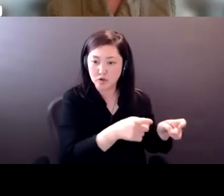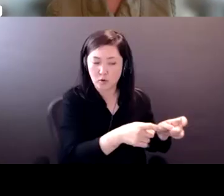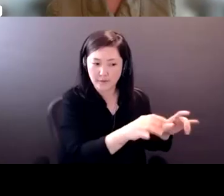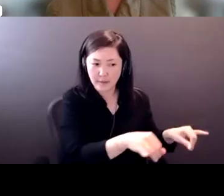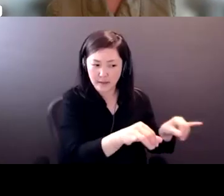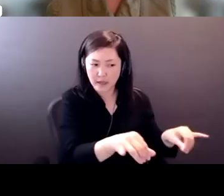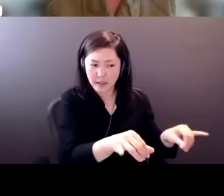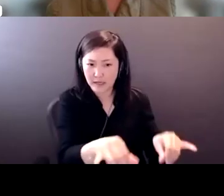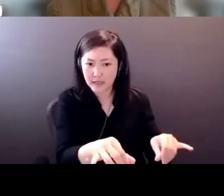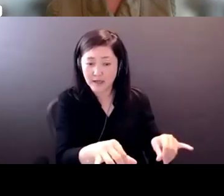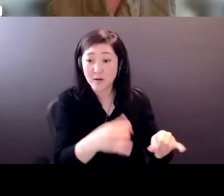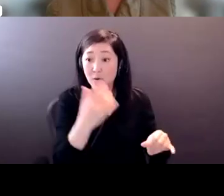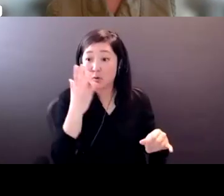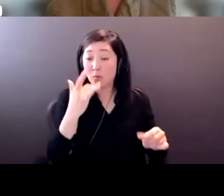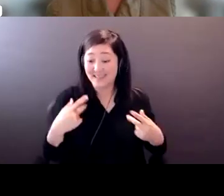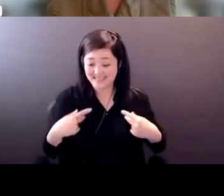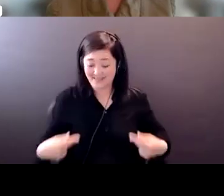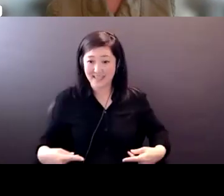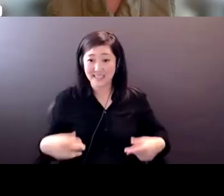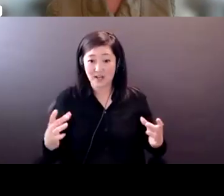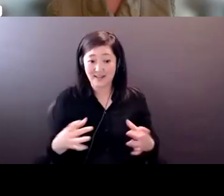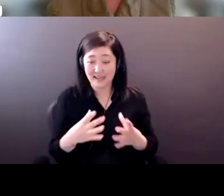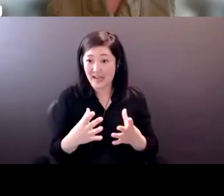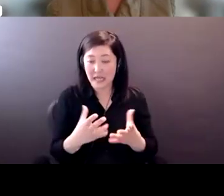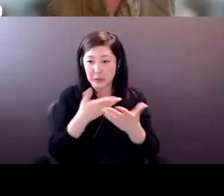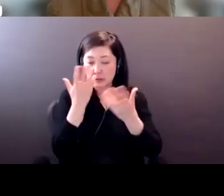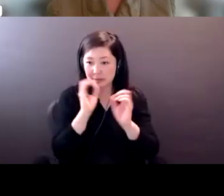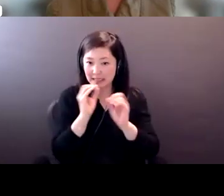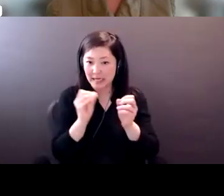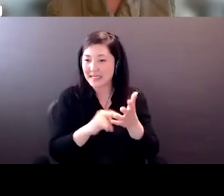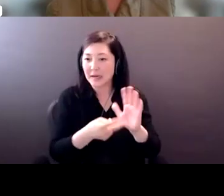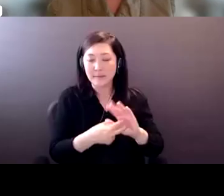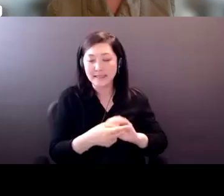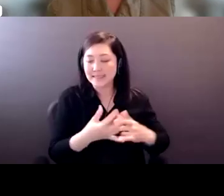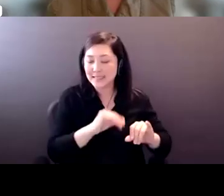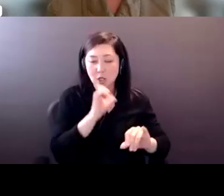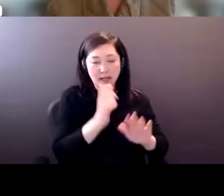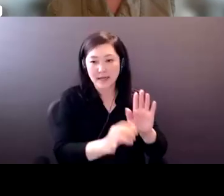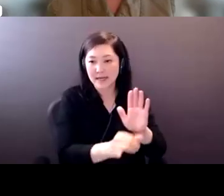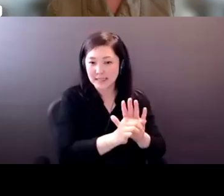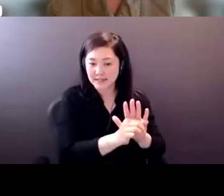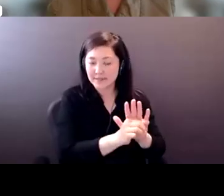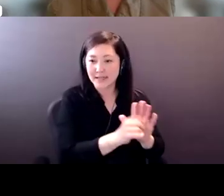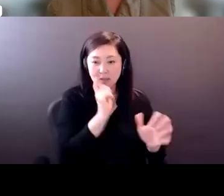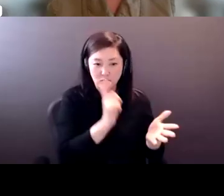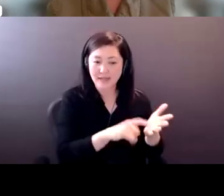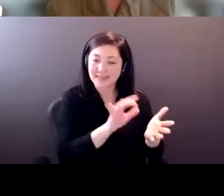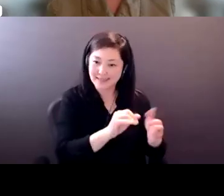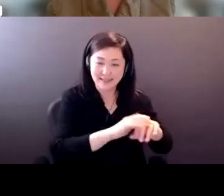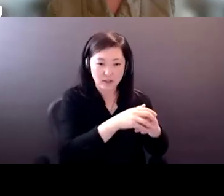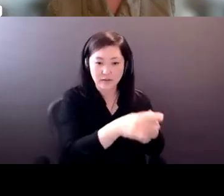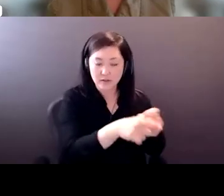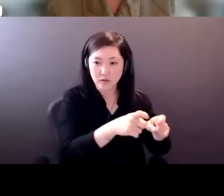that physical violence also leads to under-recognized, even when the older adult's autonomy is being